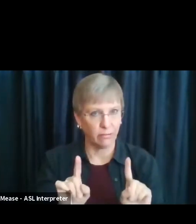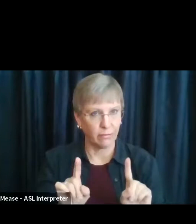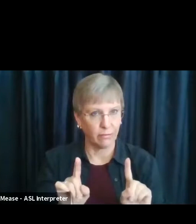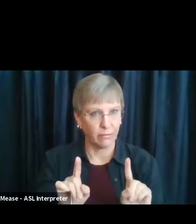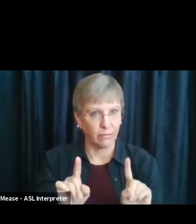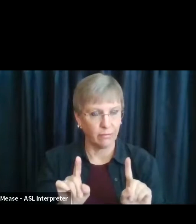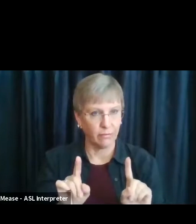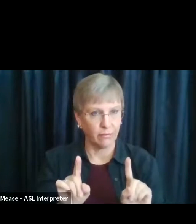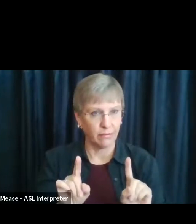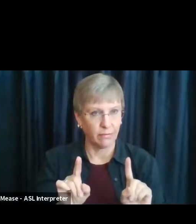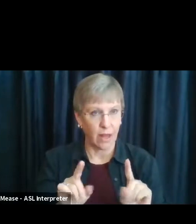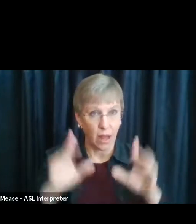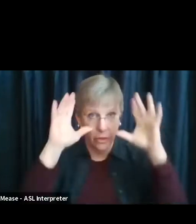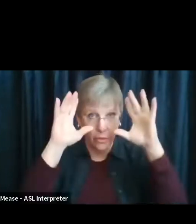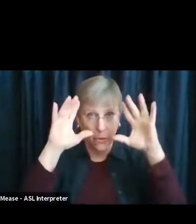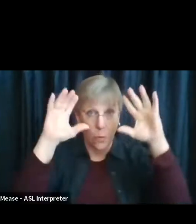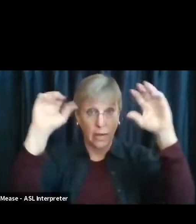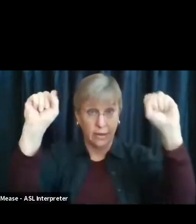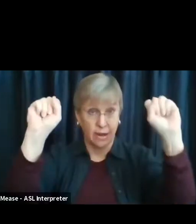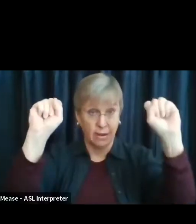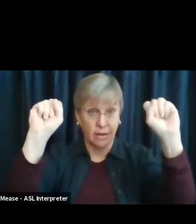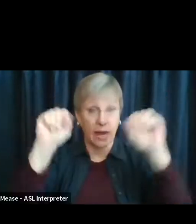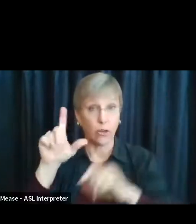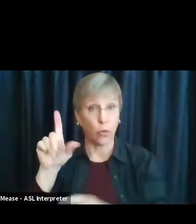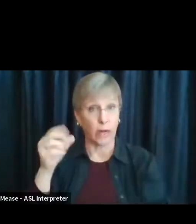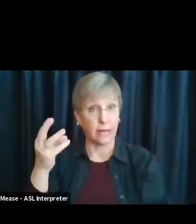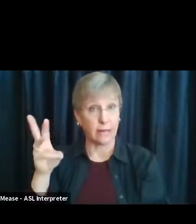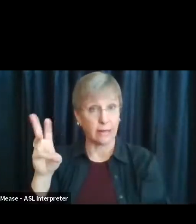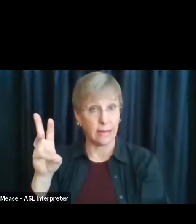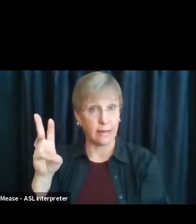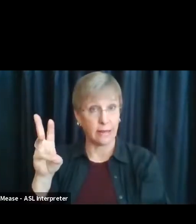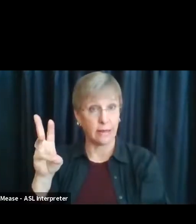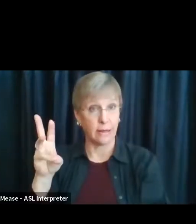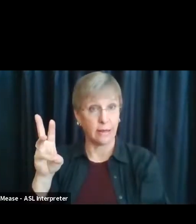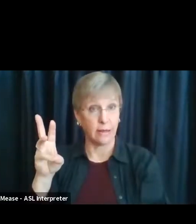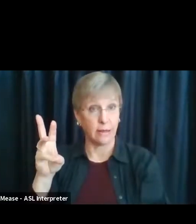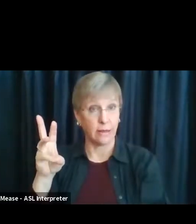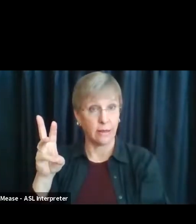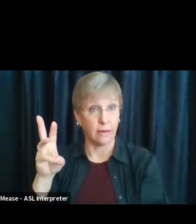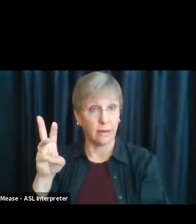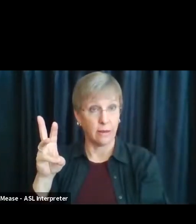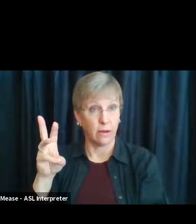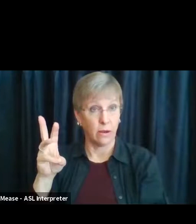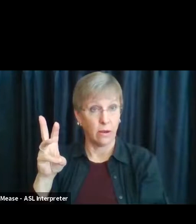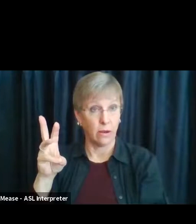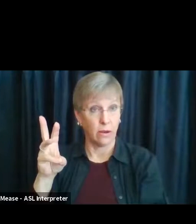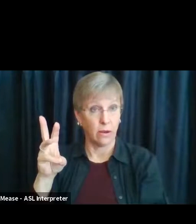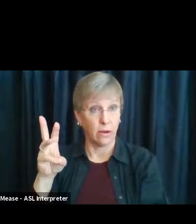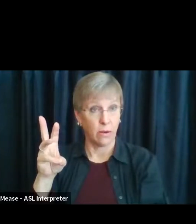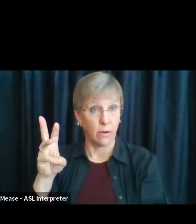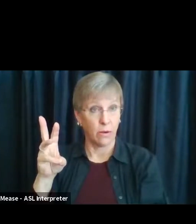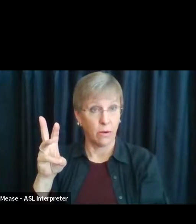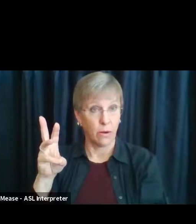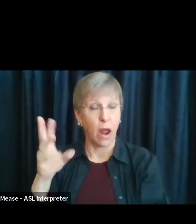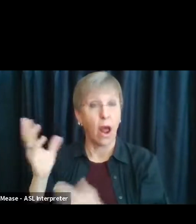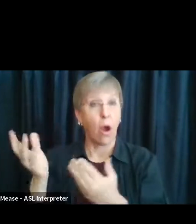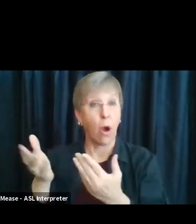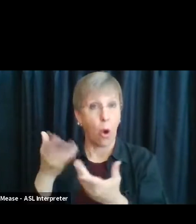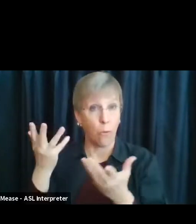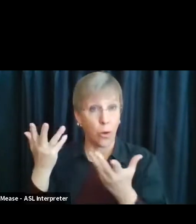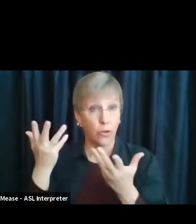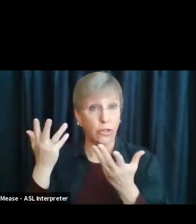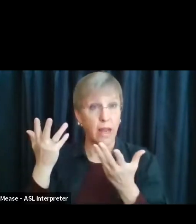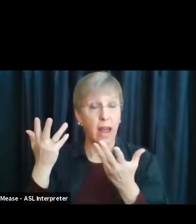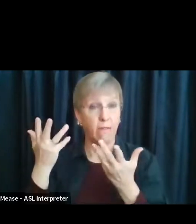president in 2016 was almost had almost finished his